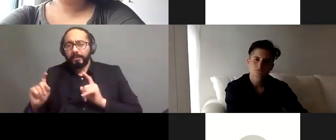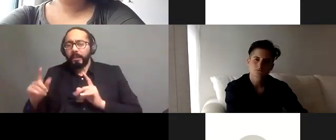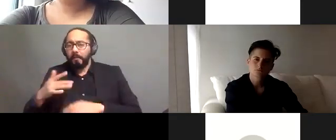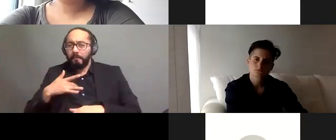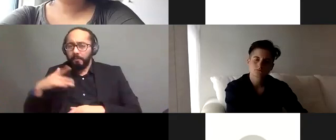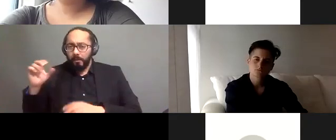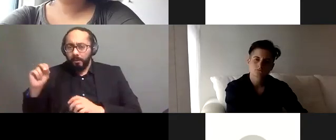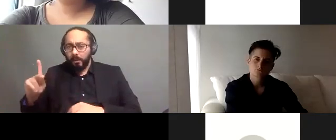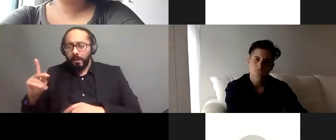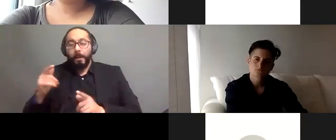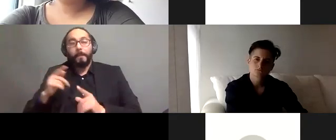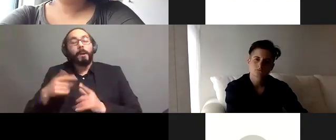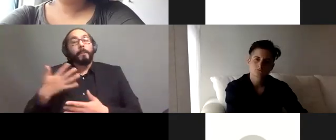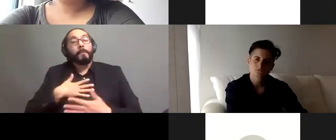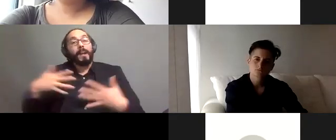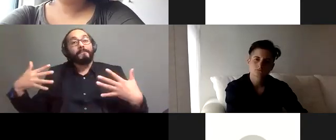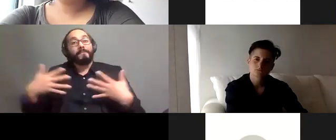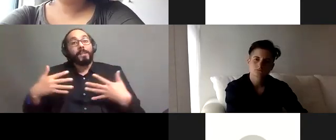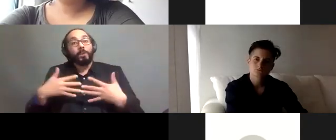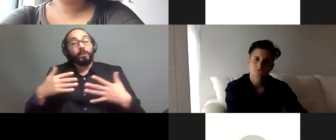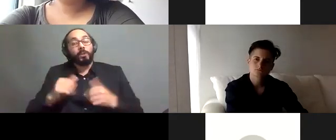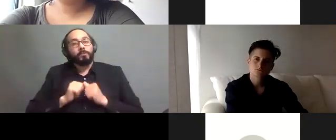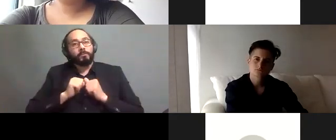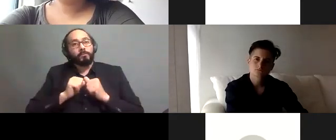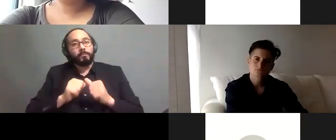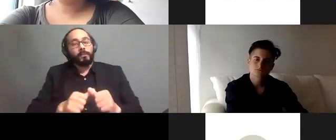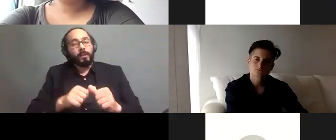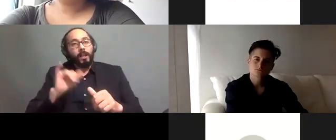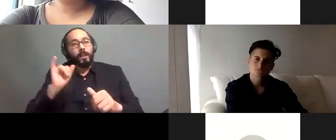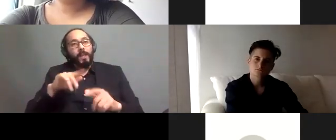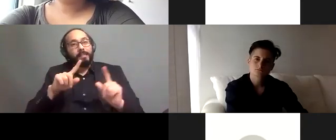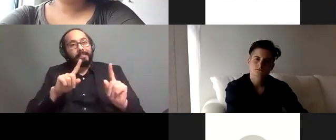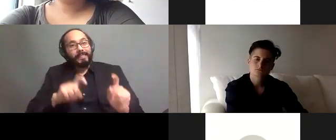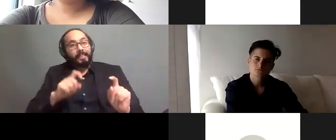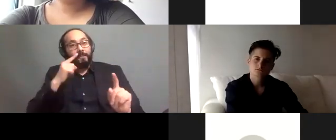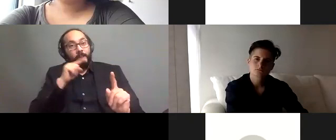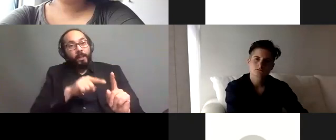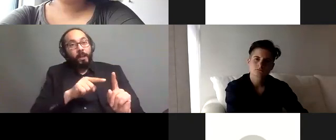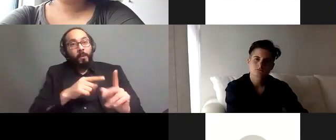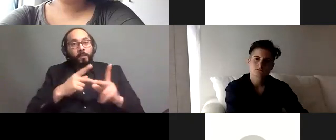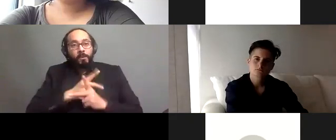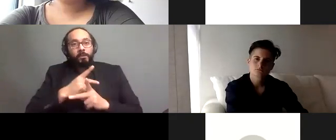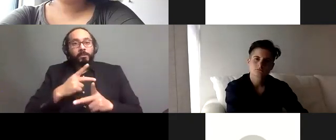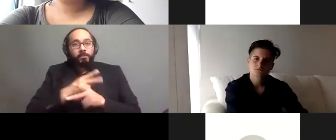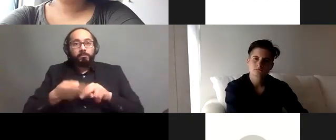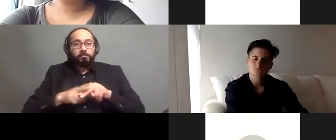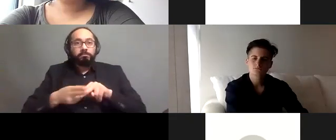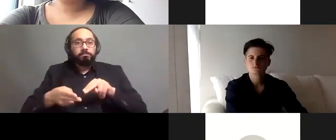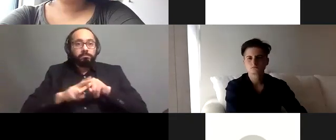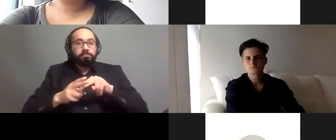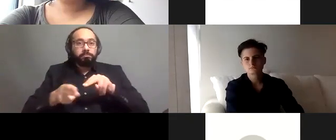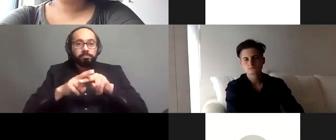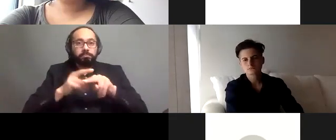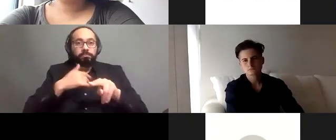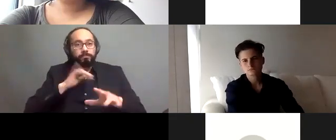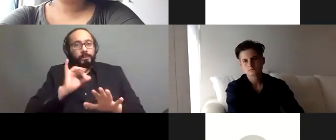fear about not believing in this test was growing bigger. So with this,